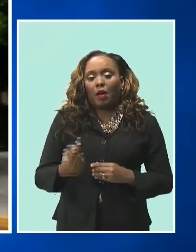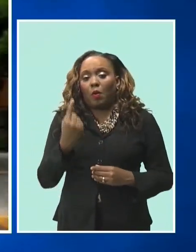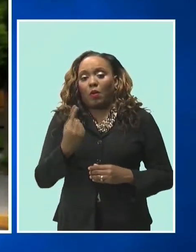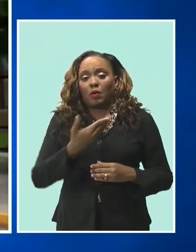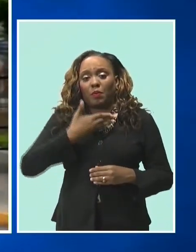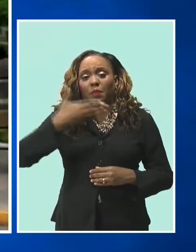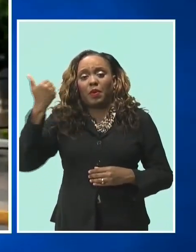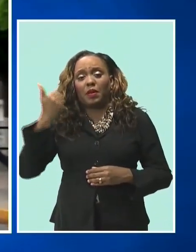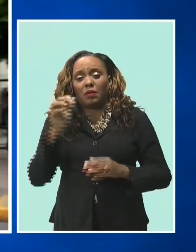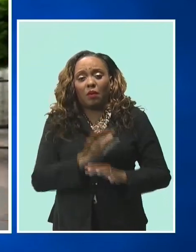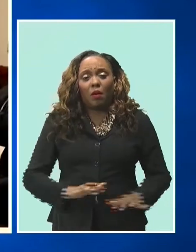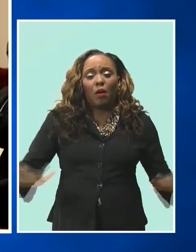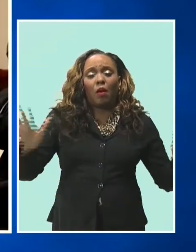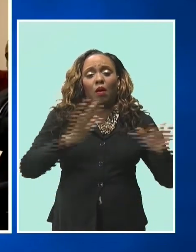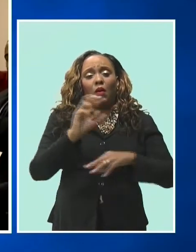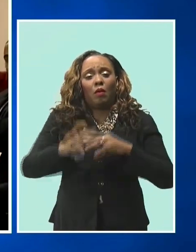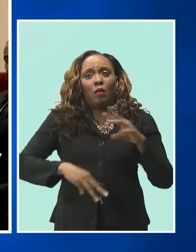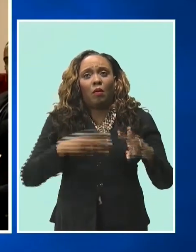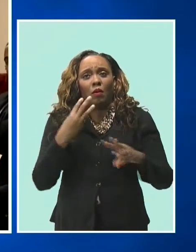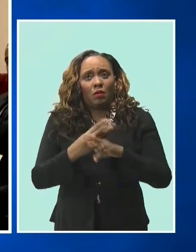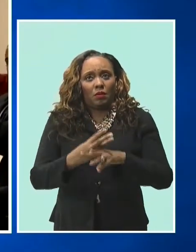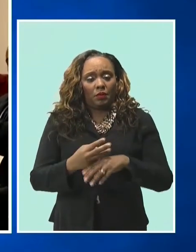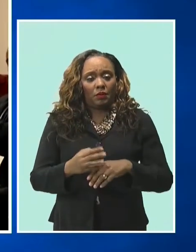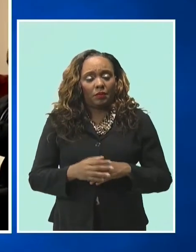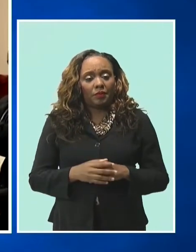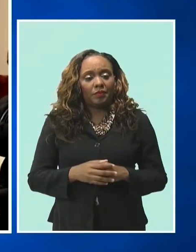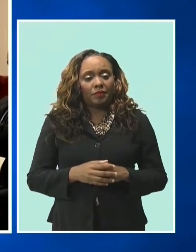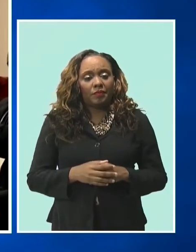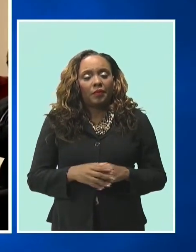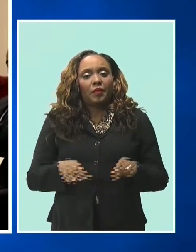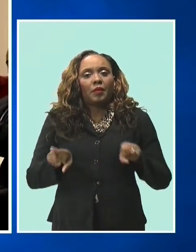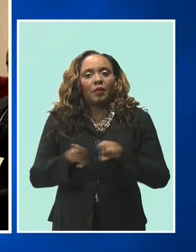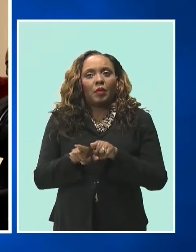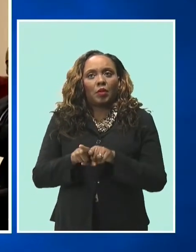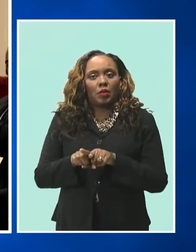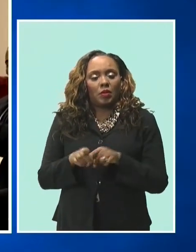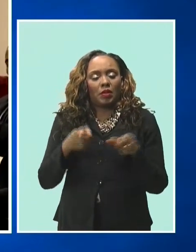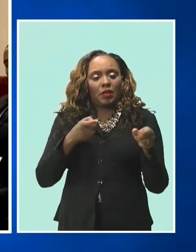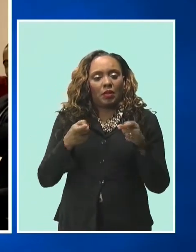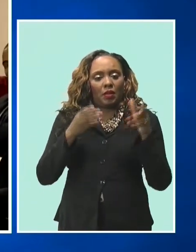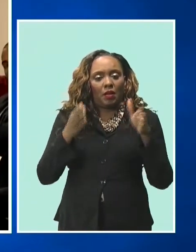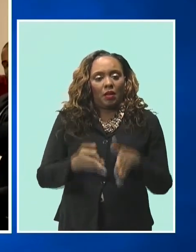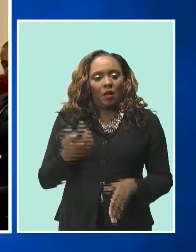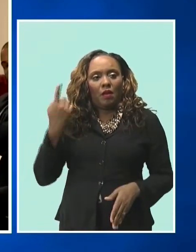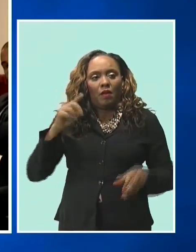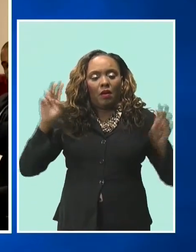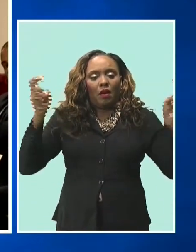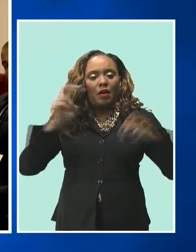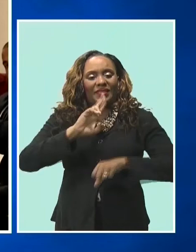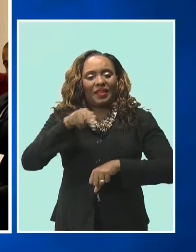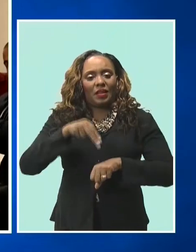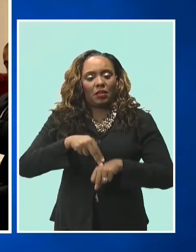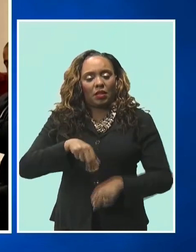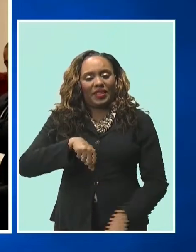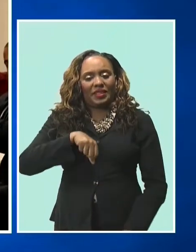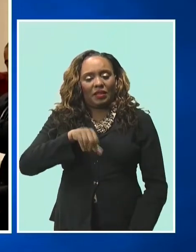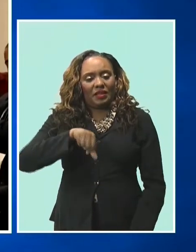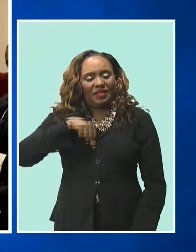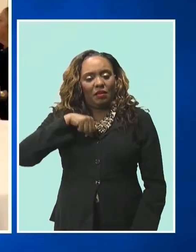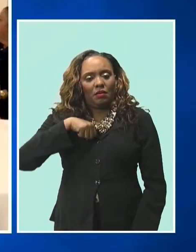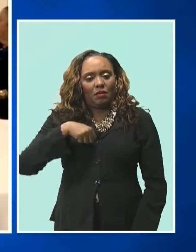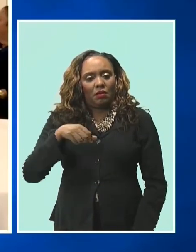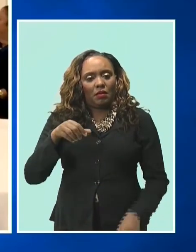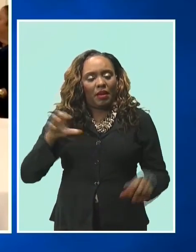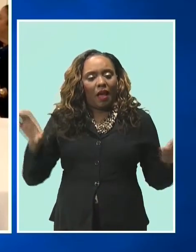world in 6 years. Adding to this, the Executive Director of the National Integrity Action, Professor Trevor